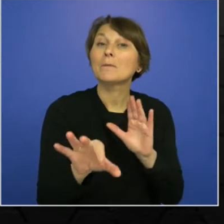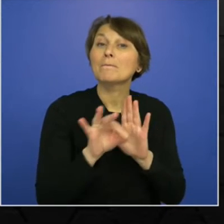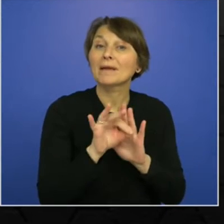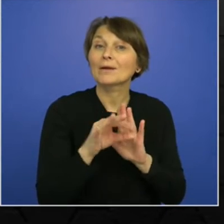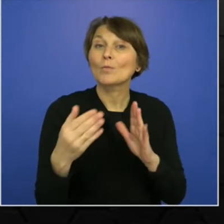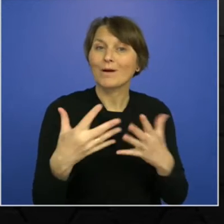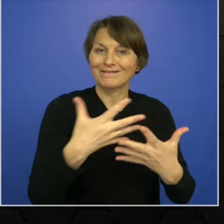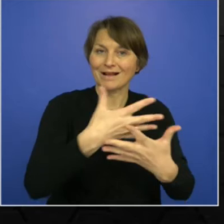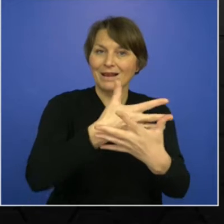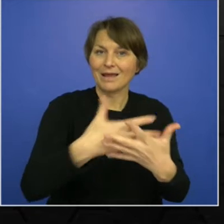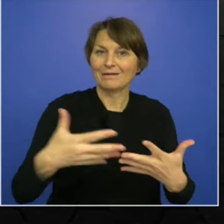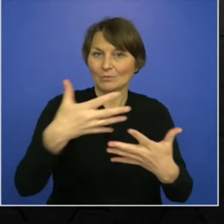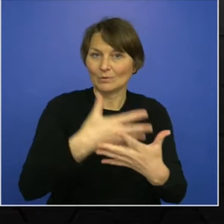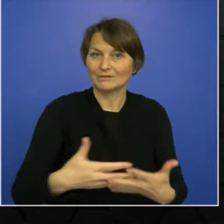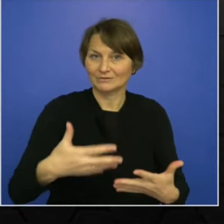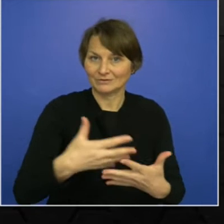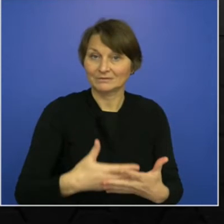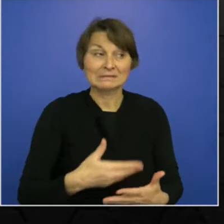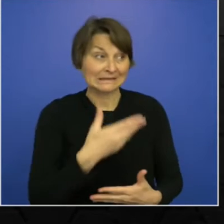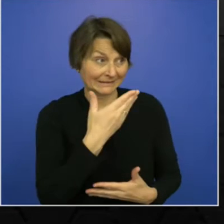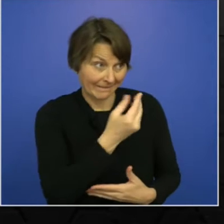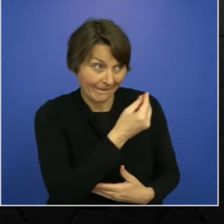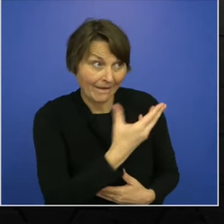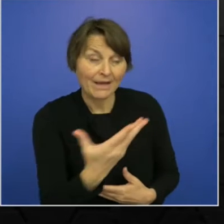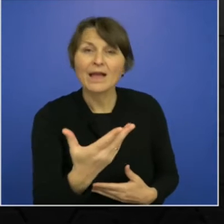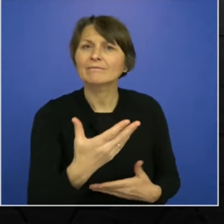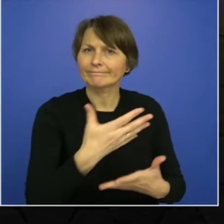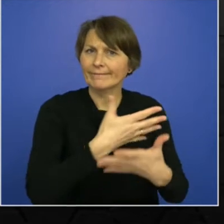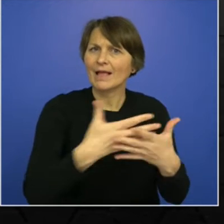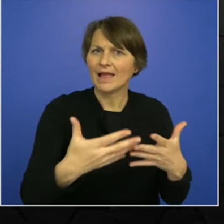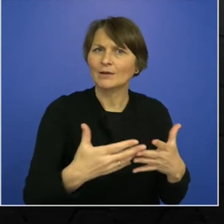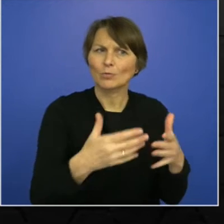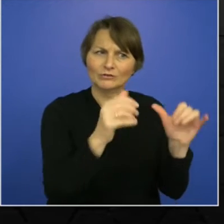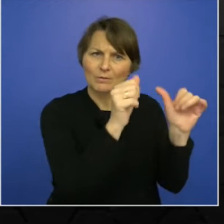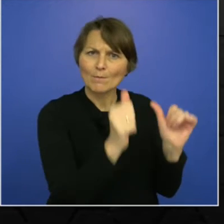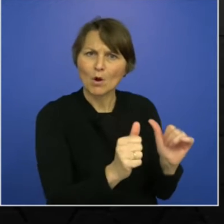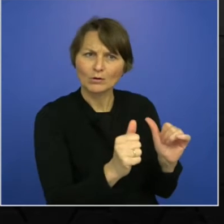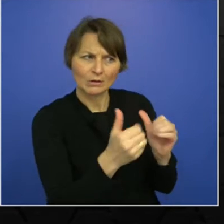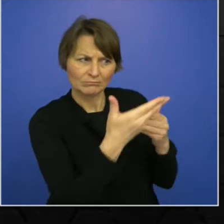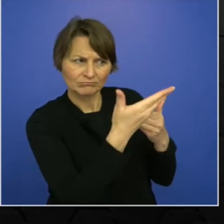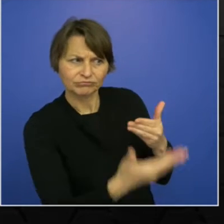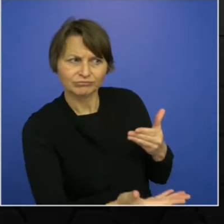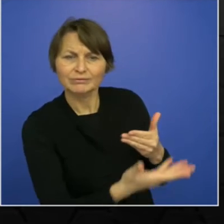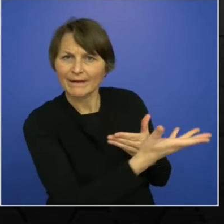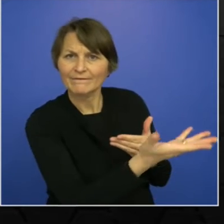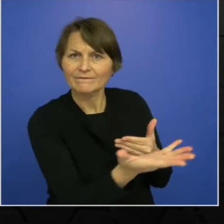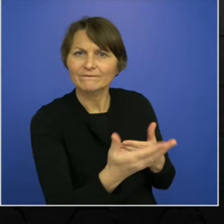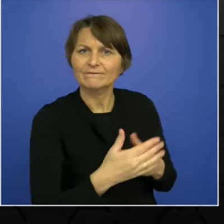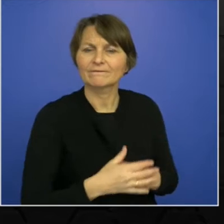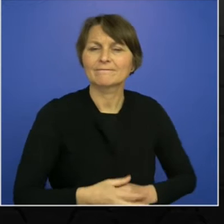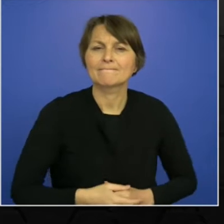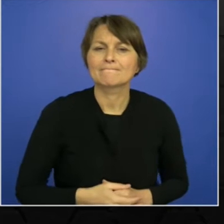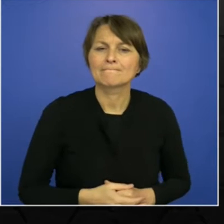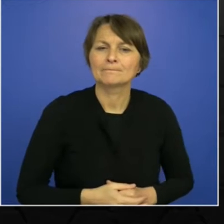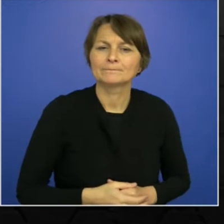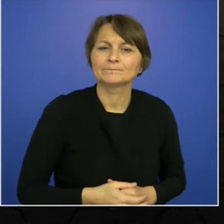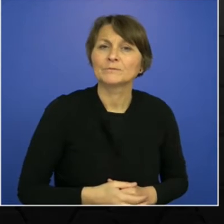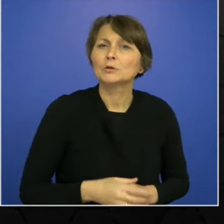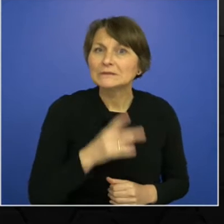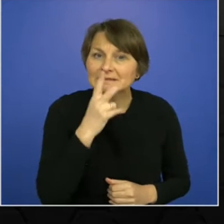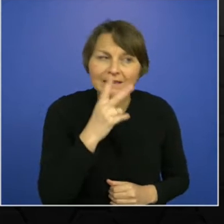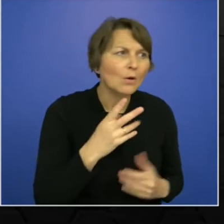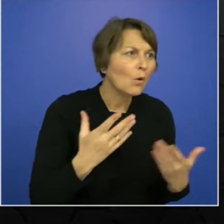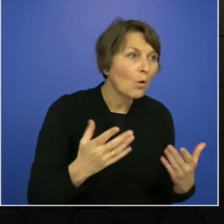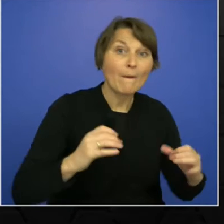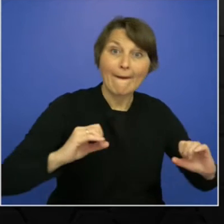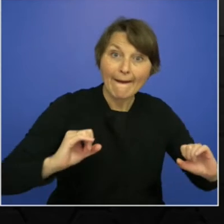the language models that are already there and built in for us. We can see which are active, we can deactivate